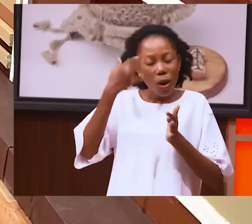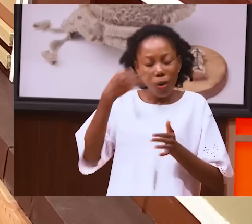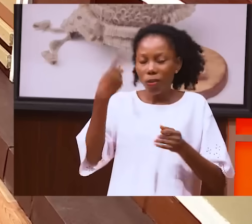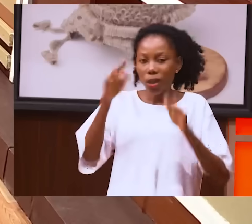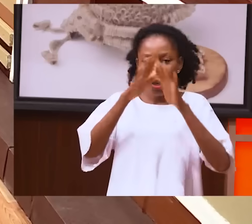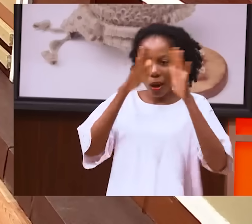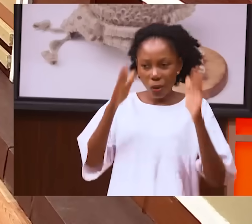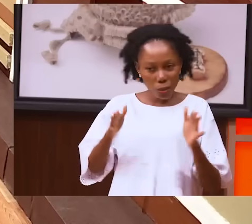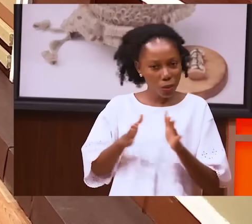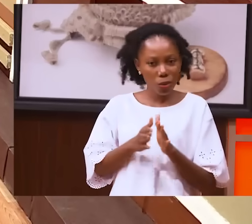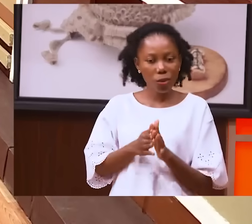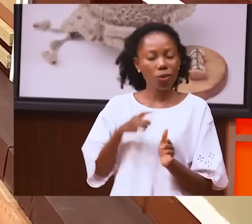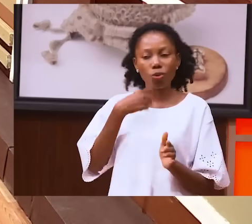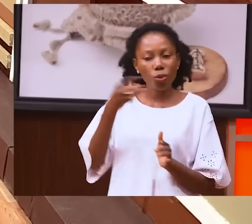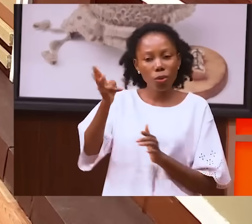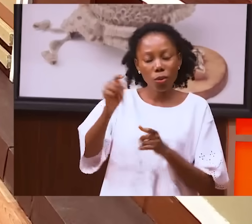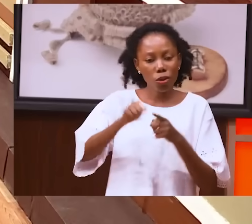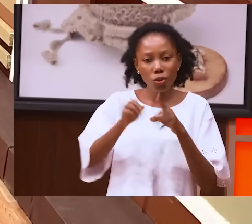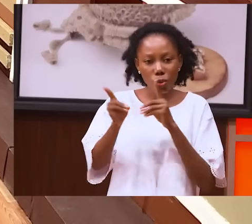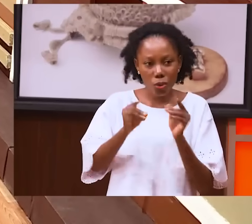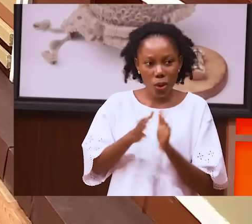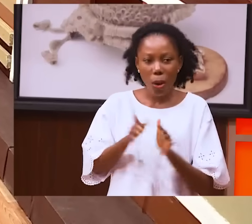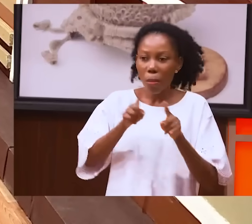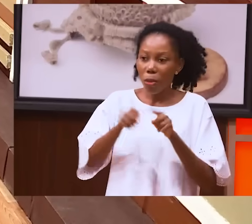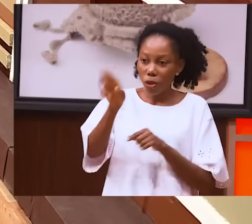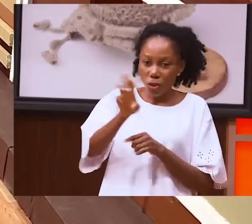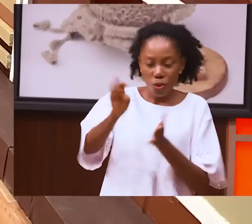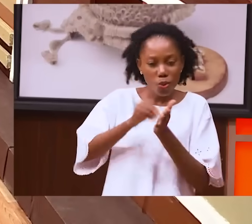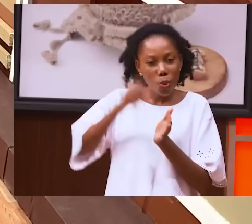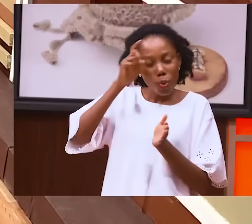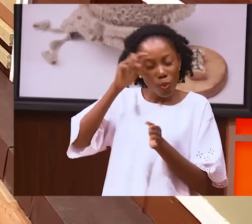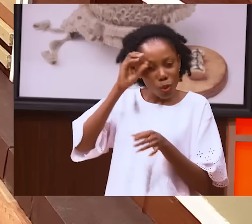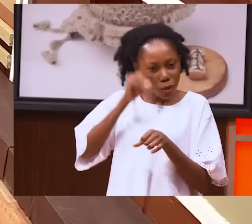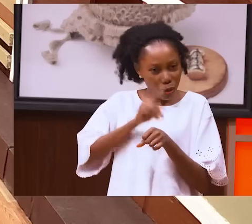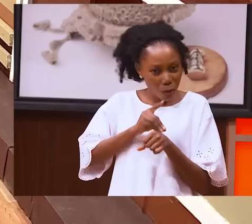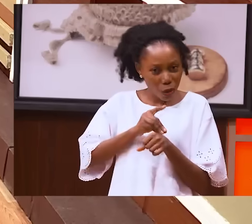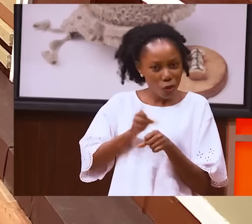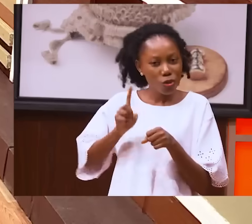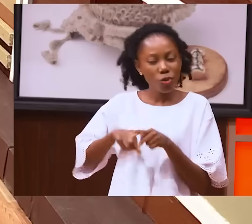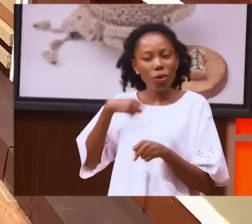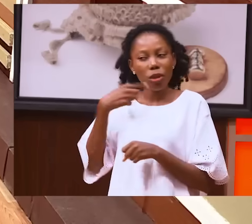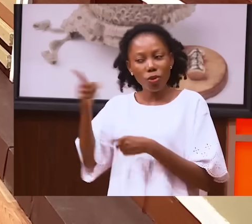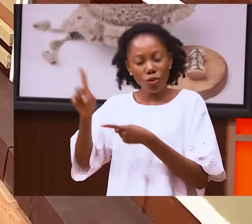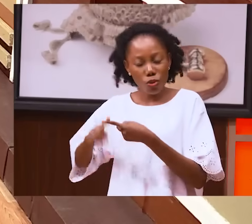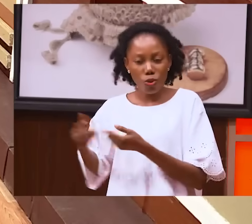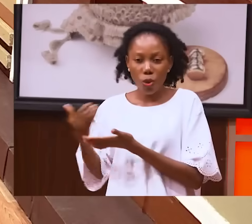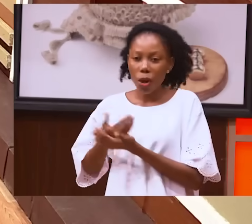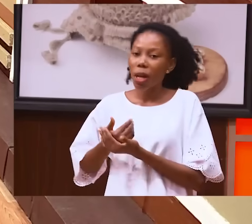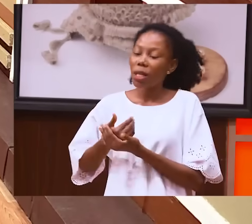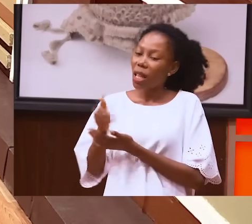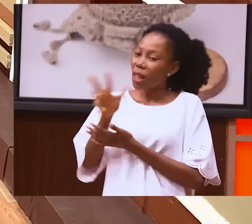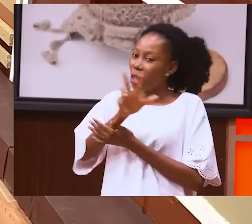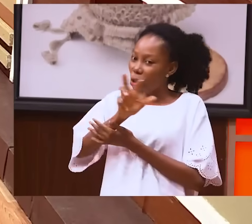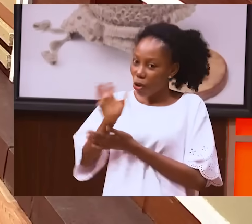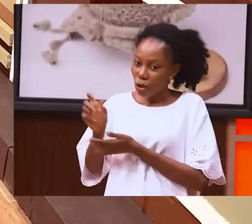instruction is to collect the total sum. But he's using his own wisdom and being on the compassionate ground